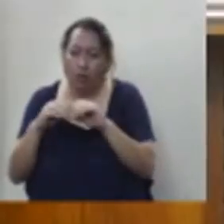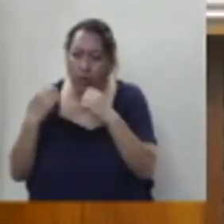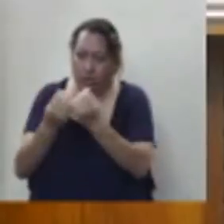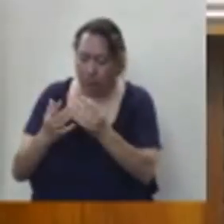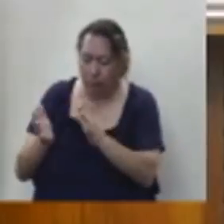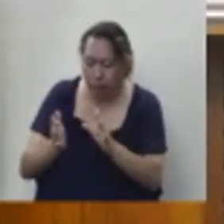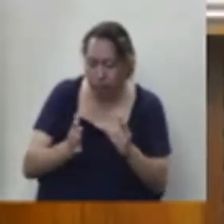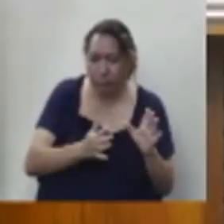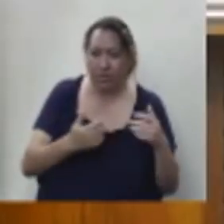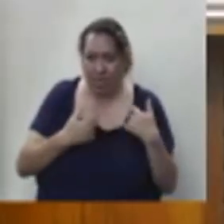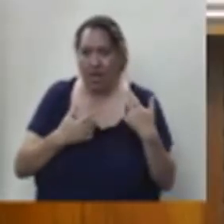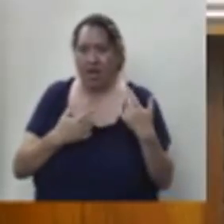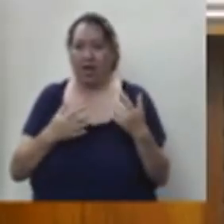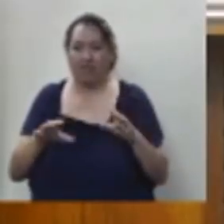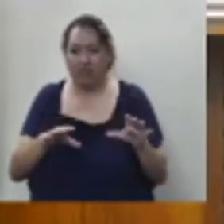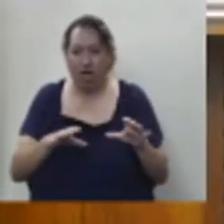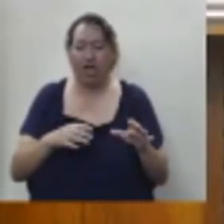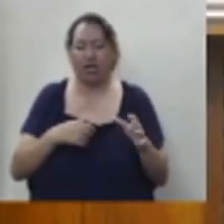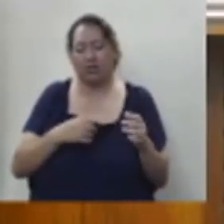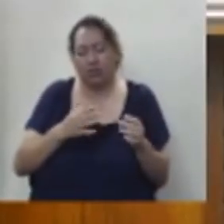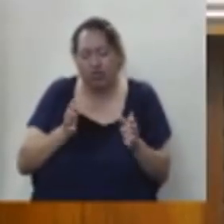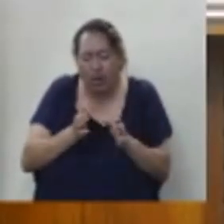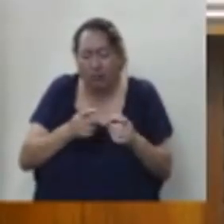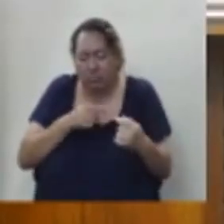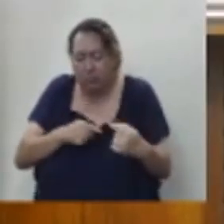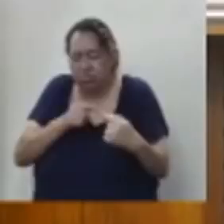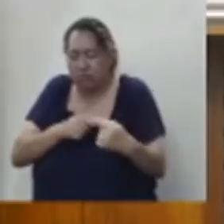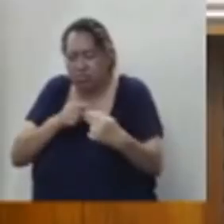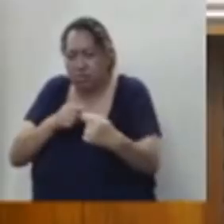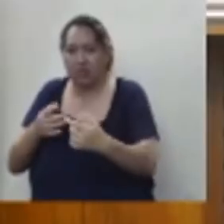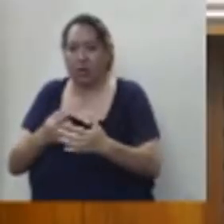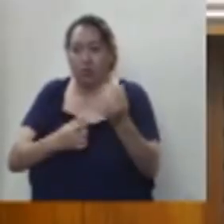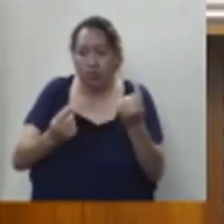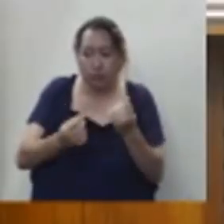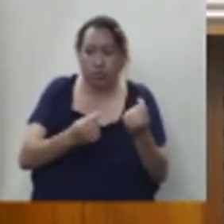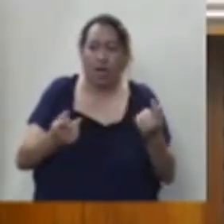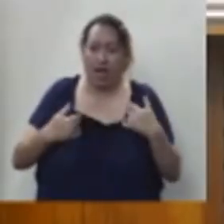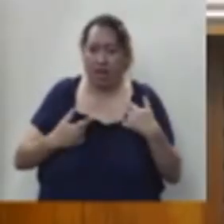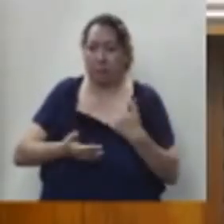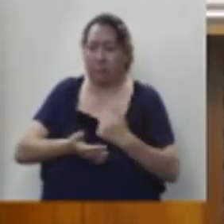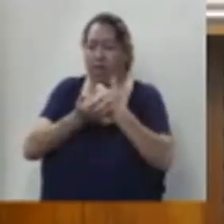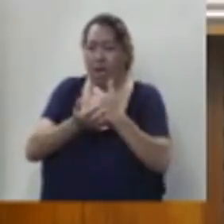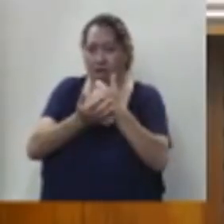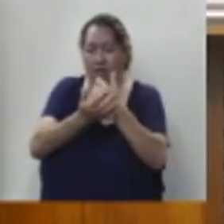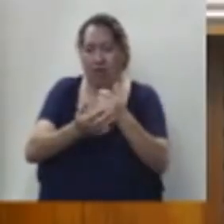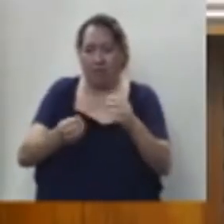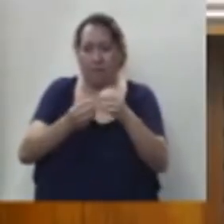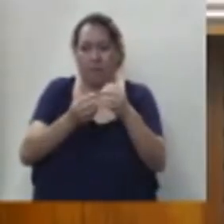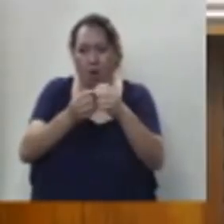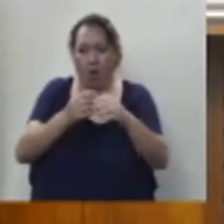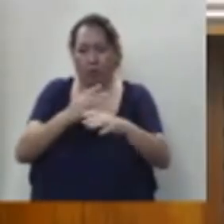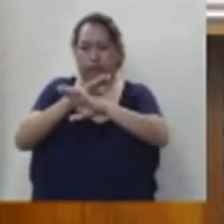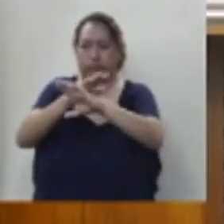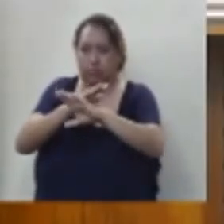against COVID-19. Their actions have helped to prevent further widespread transmission of the virus. For